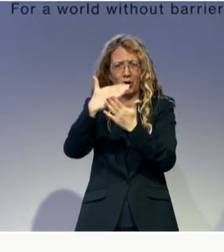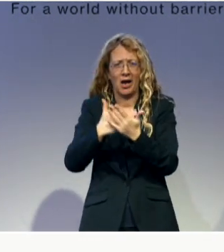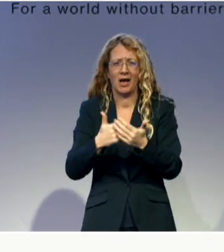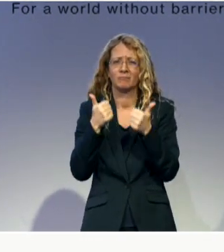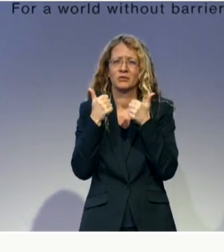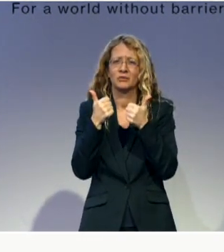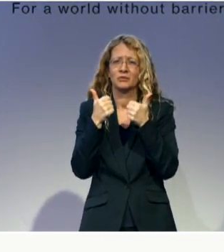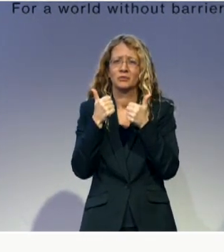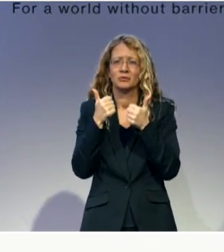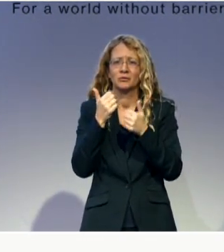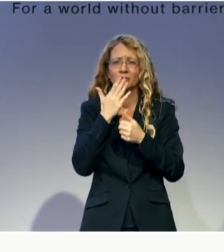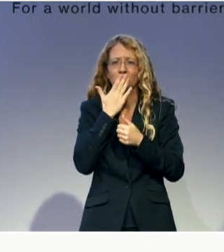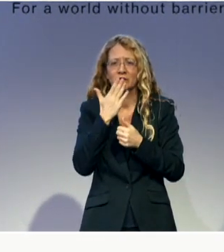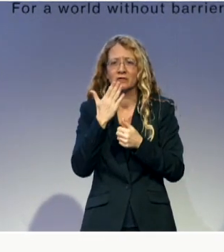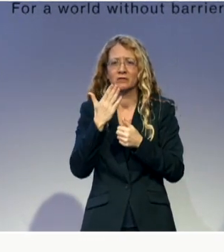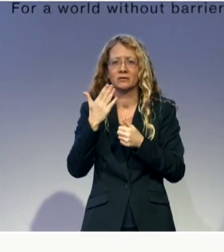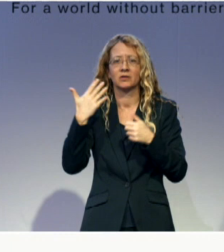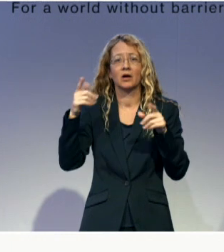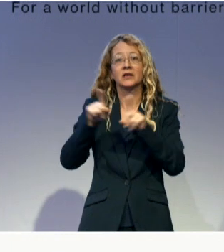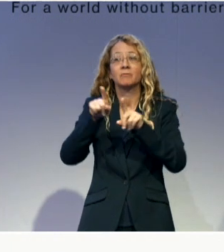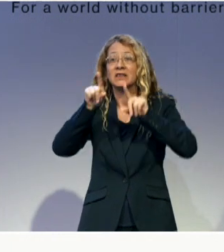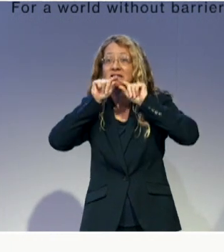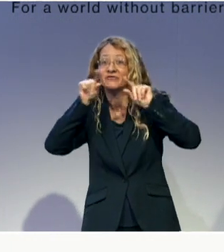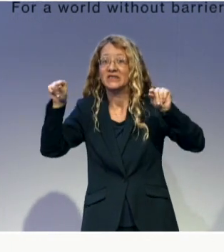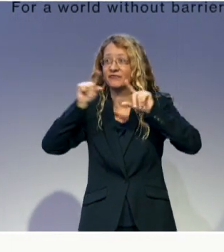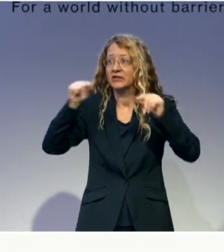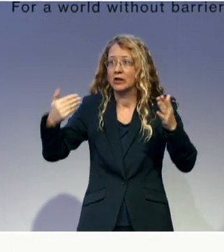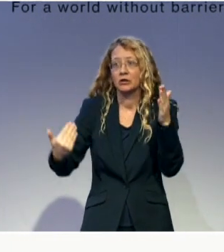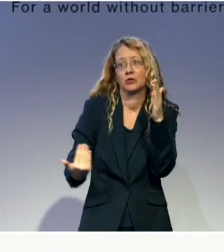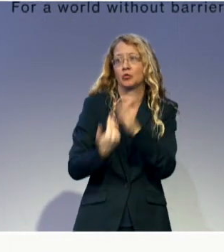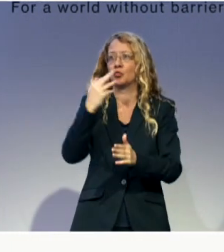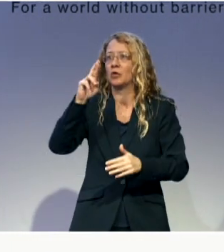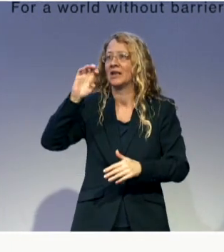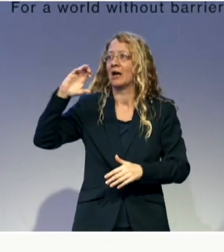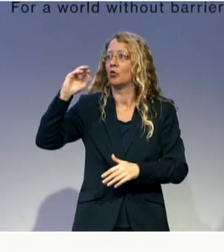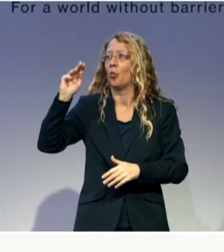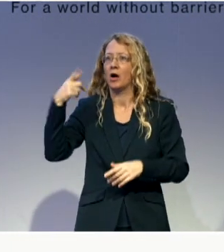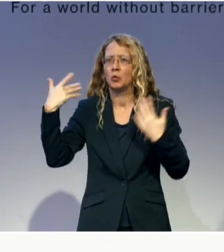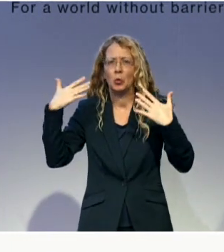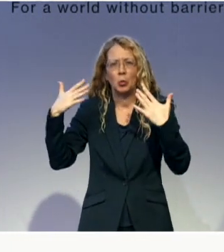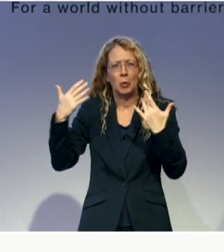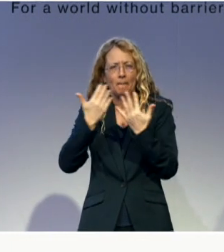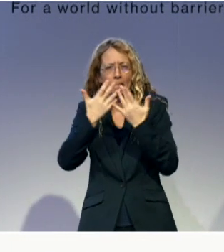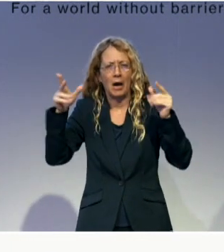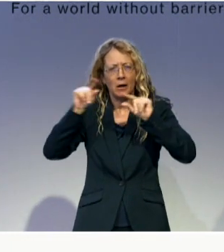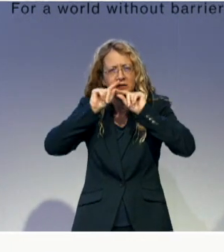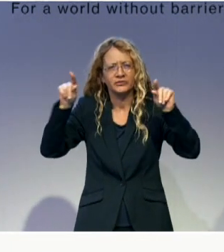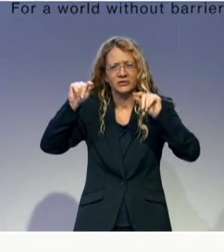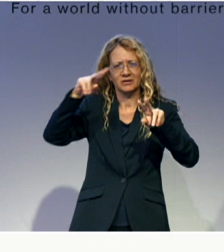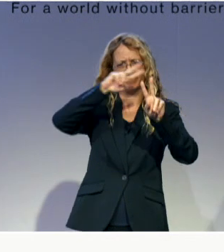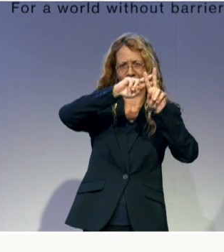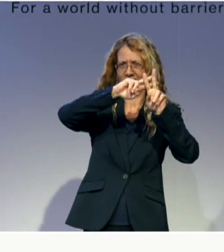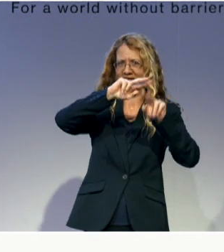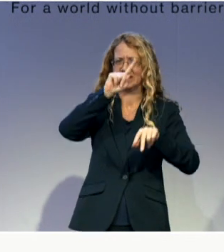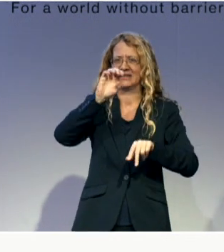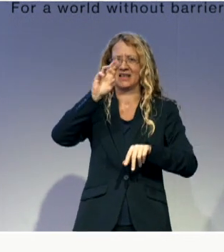those smartphones and tweet #ZeroCon19. Now, I think we got the second highest trend, did we not,